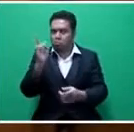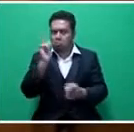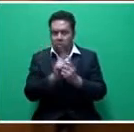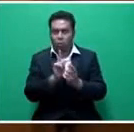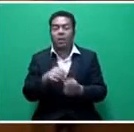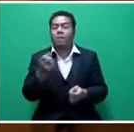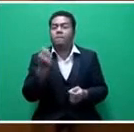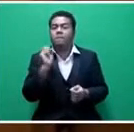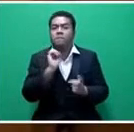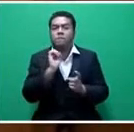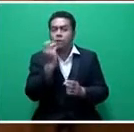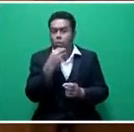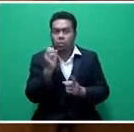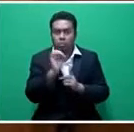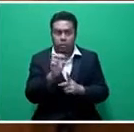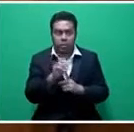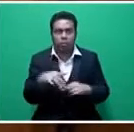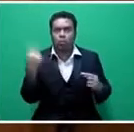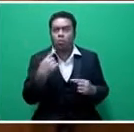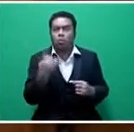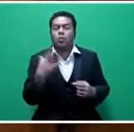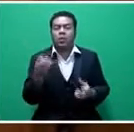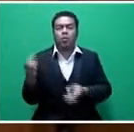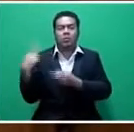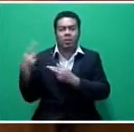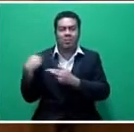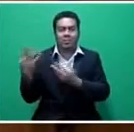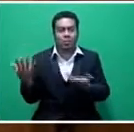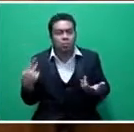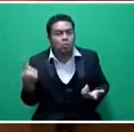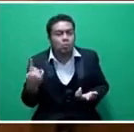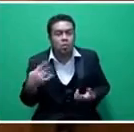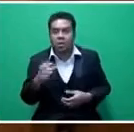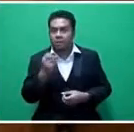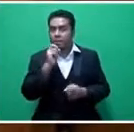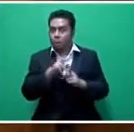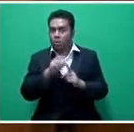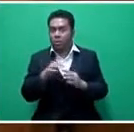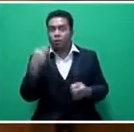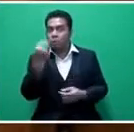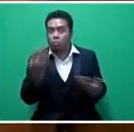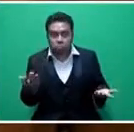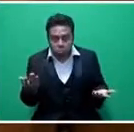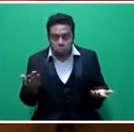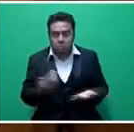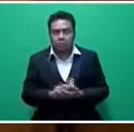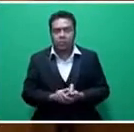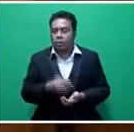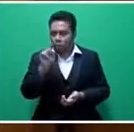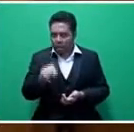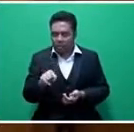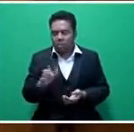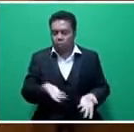case of food contamination. Who will take responsibility? So I suggest we let that be a